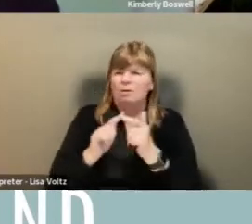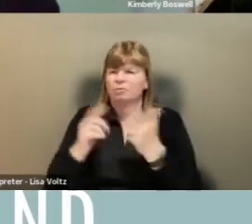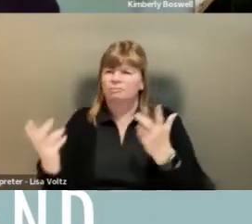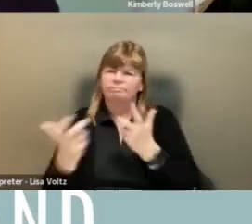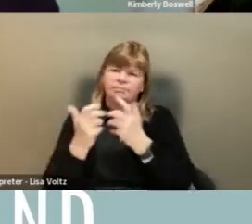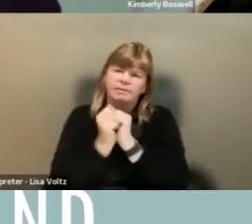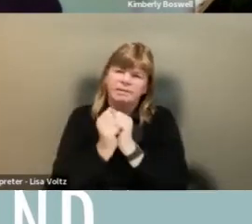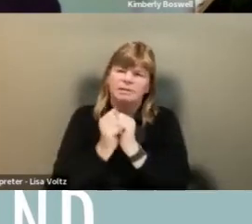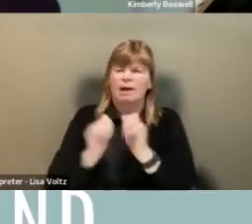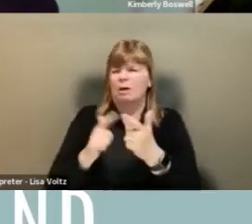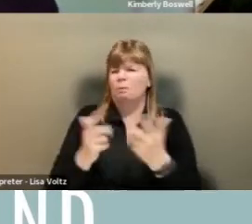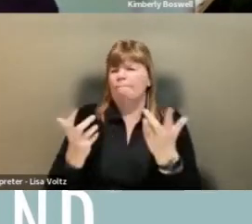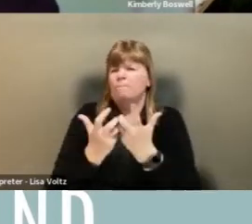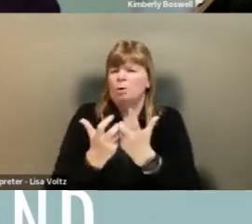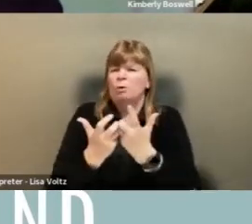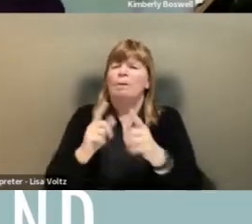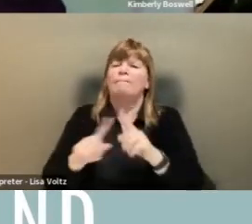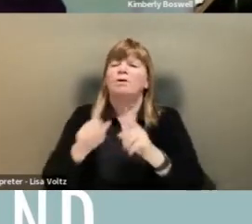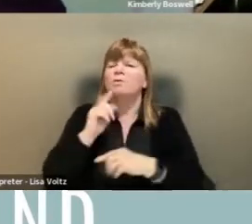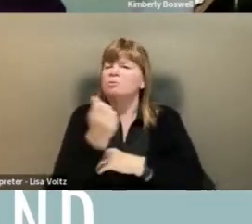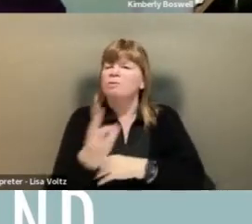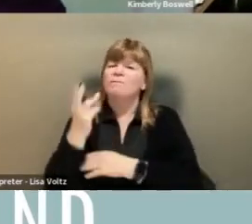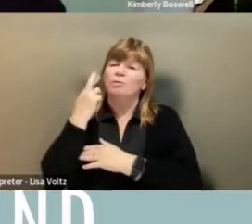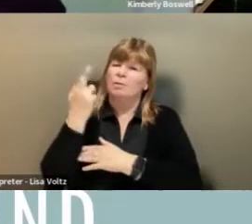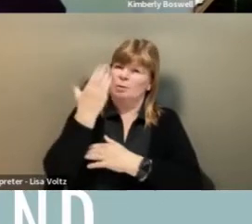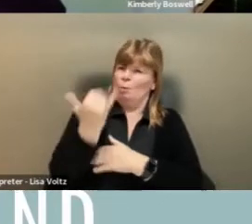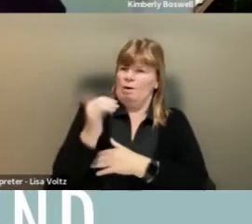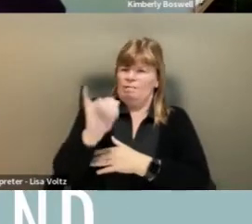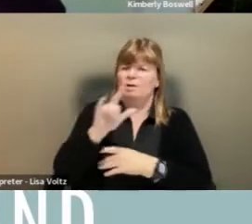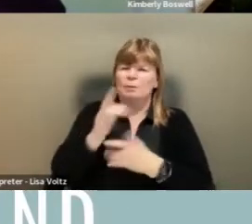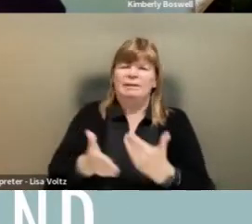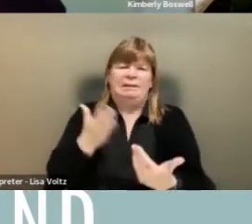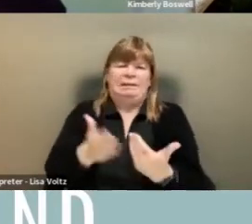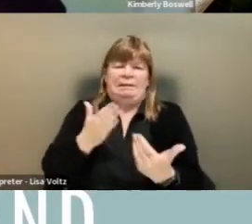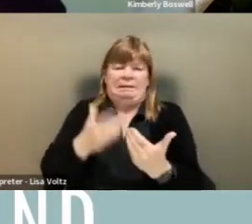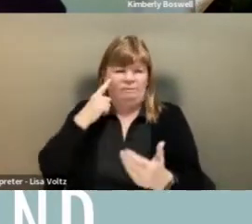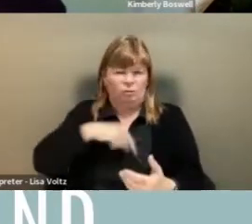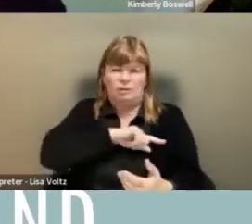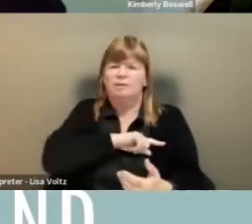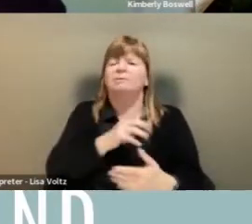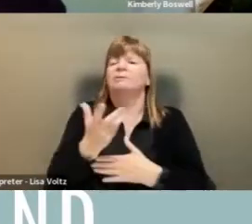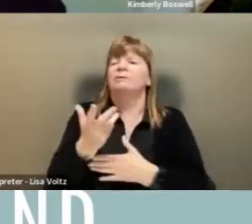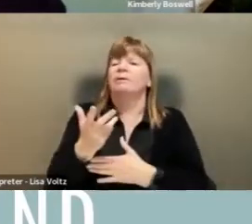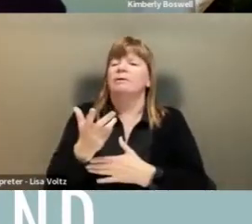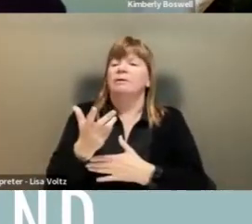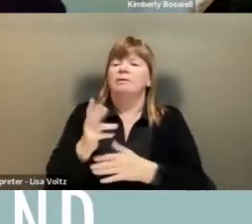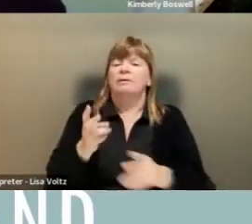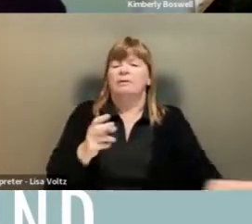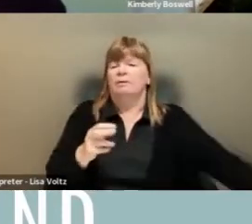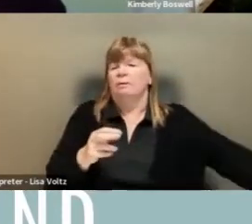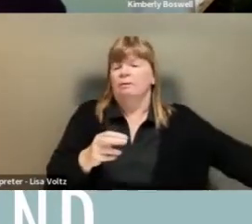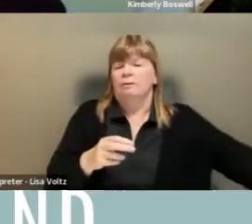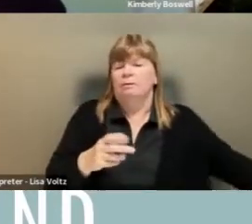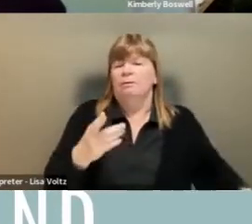we want to partner. But there are a couple of reasons why that was really easy for us. It just so happens that in my